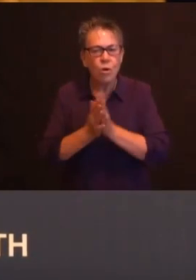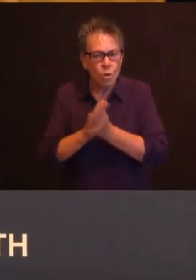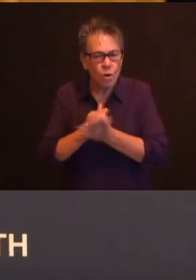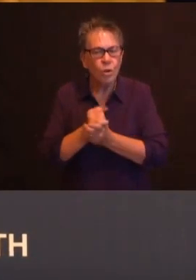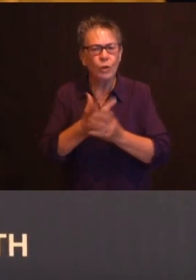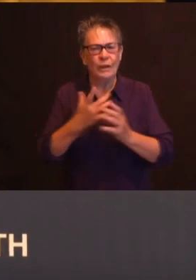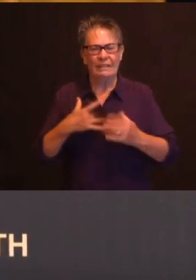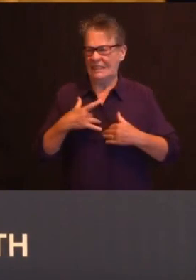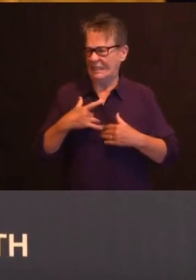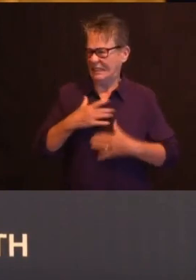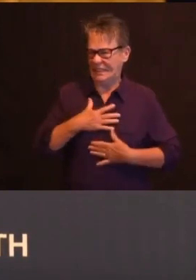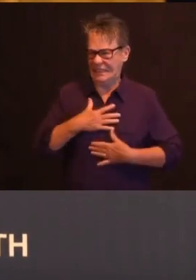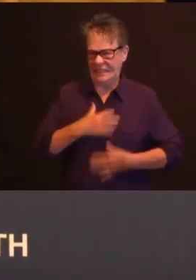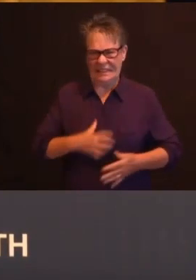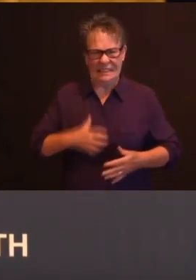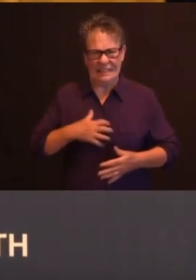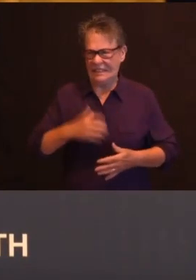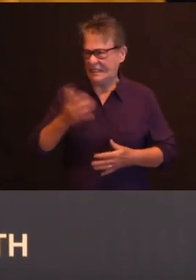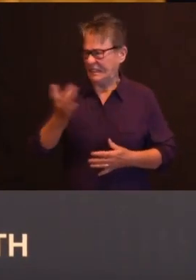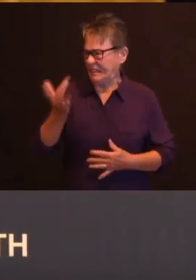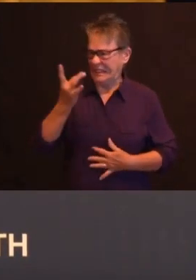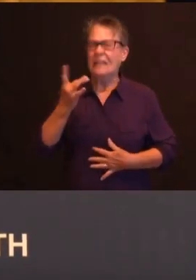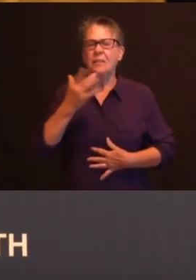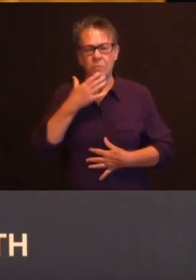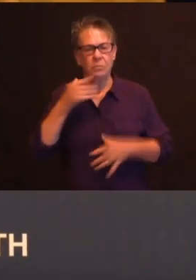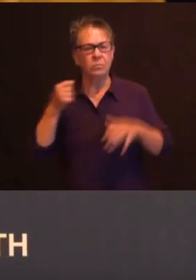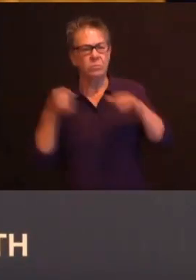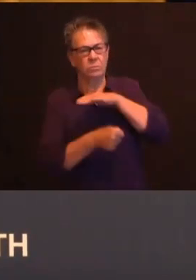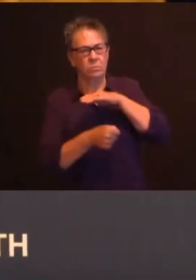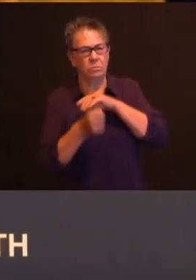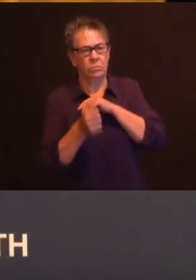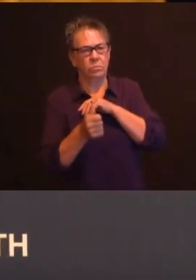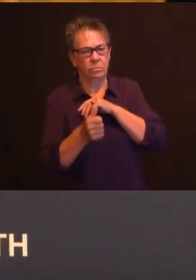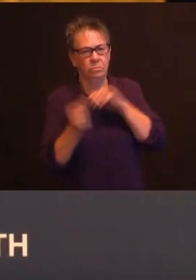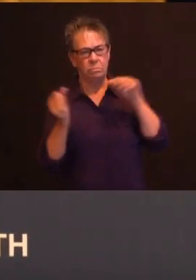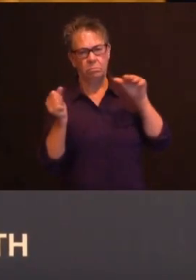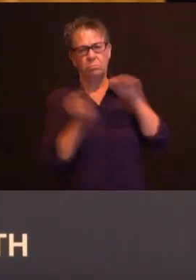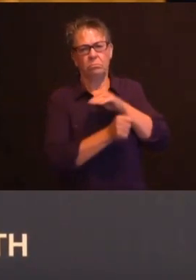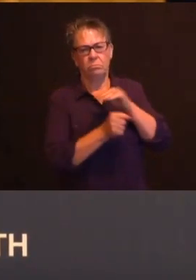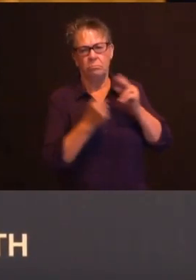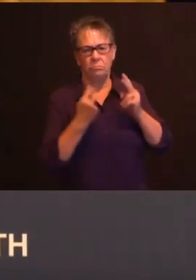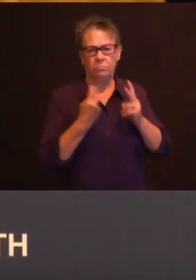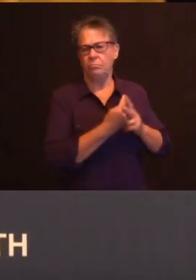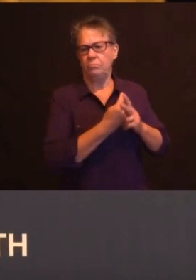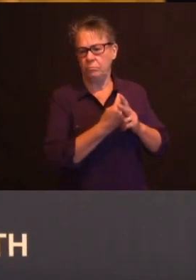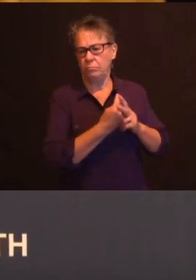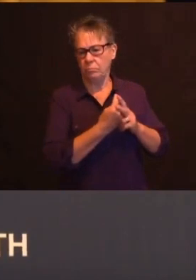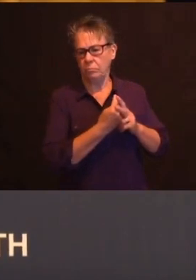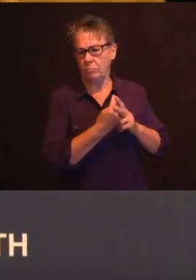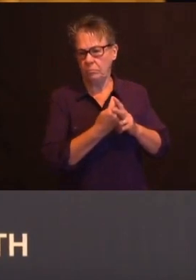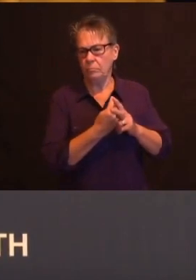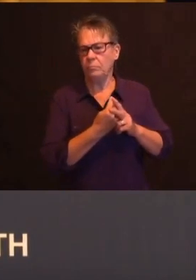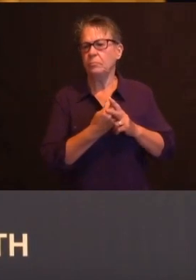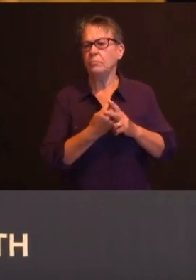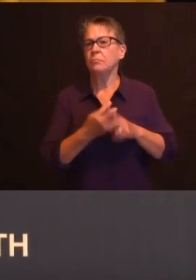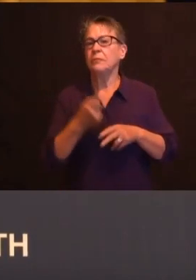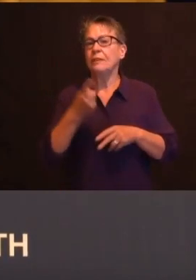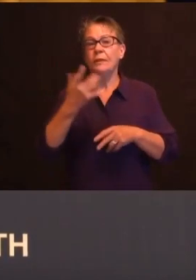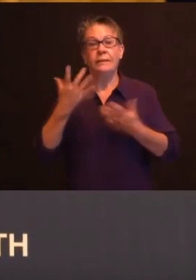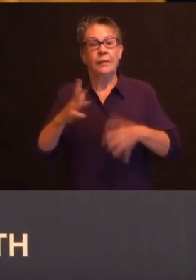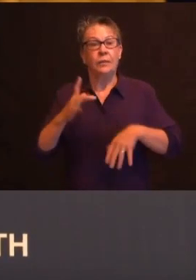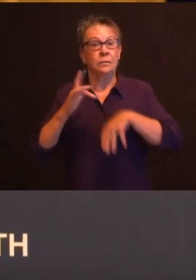away. If you have been to a hot spot, we need you to self-quarantine. And